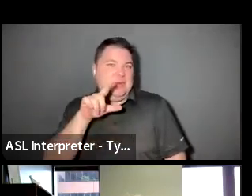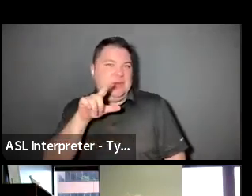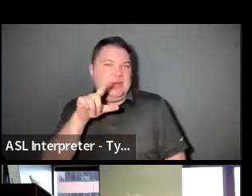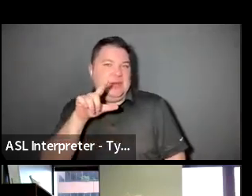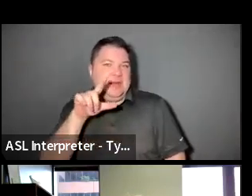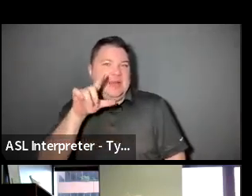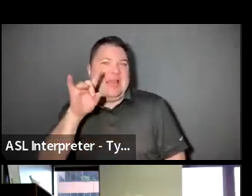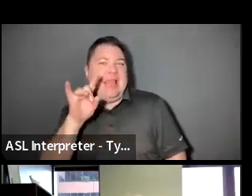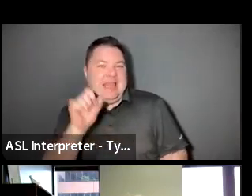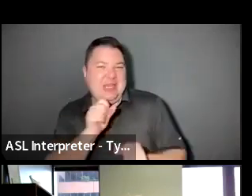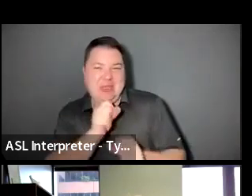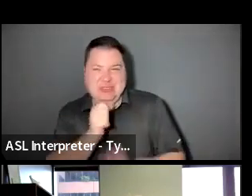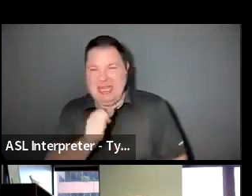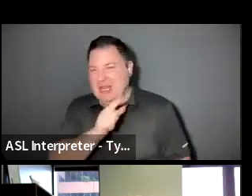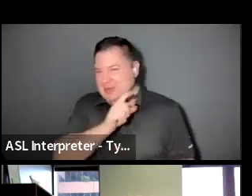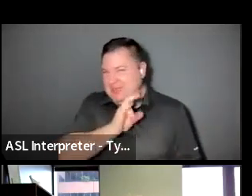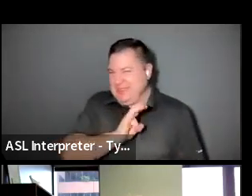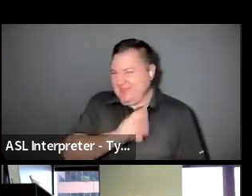27.